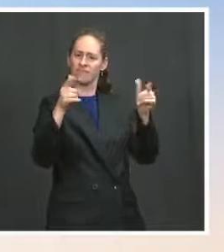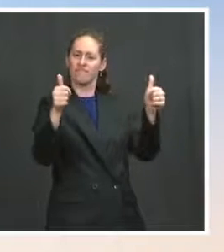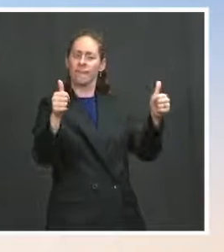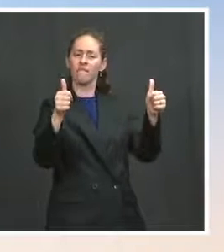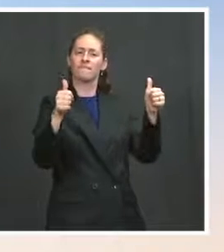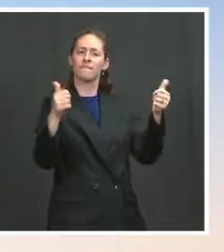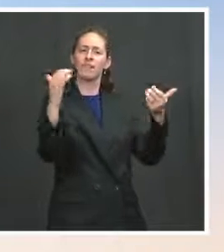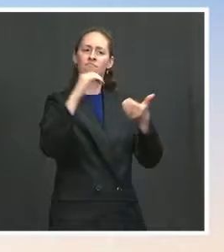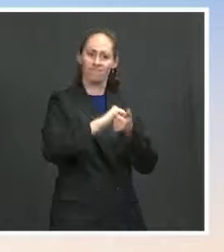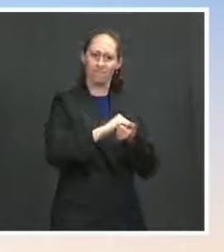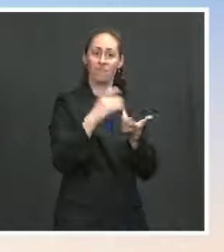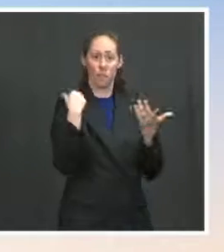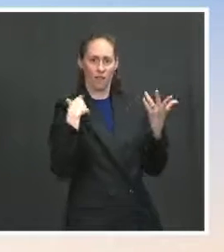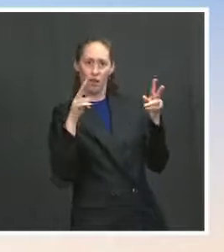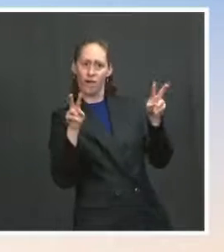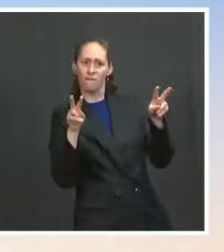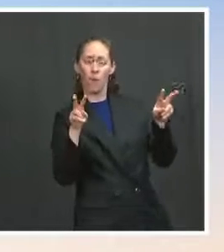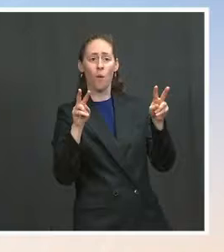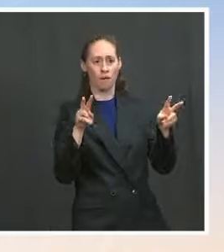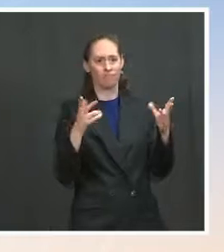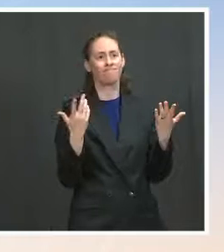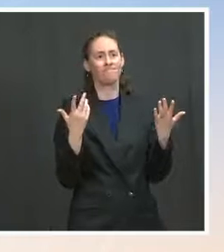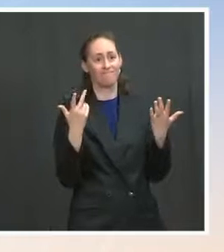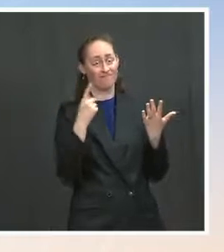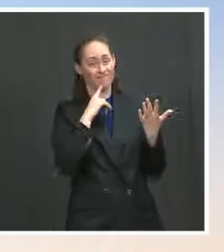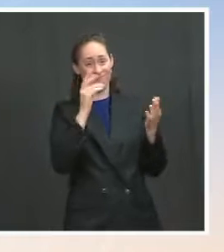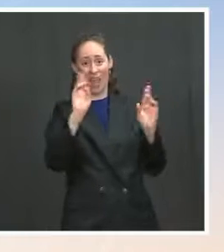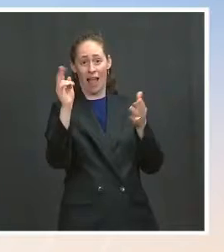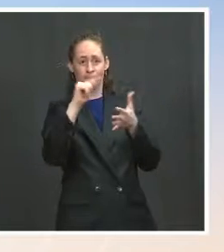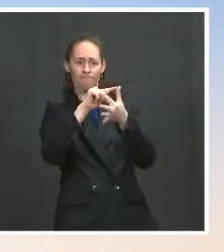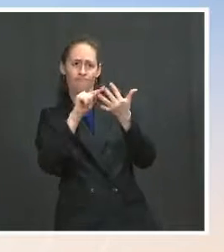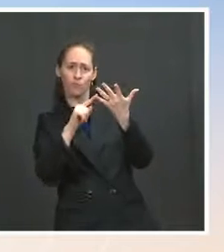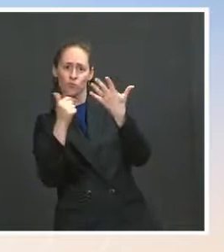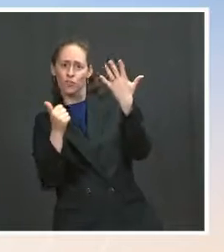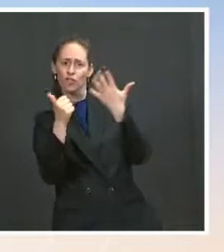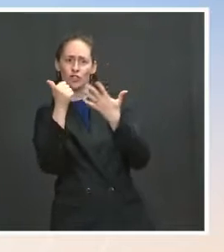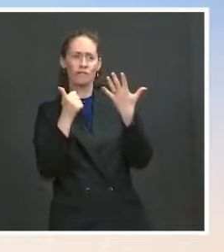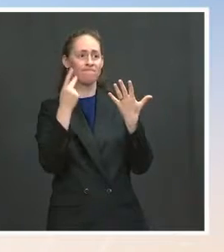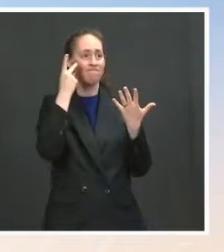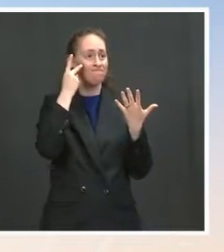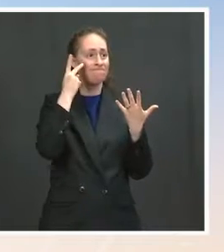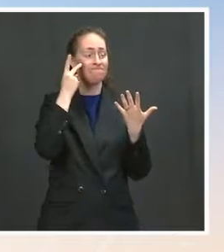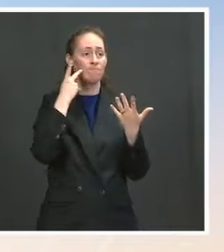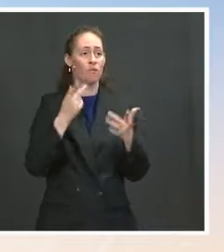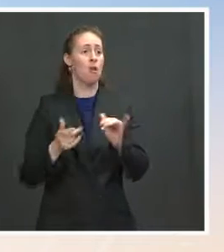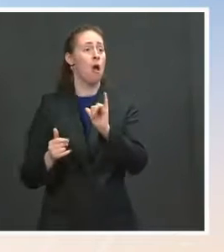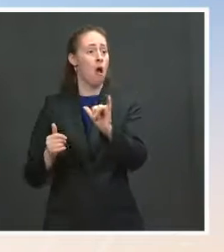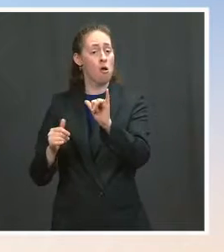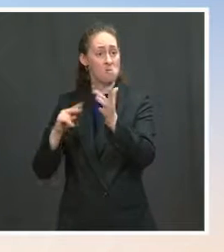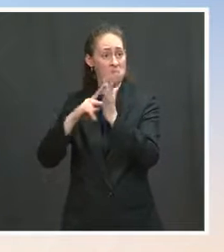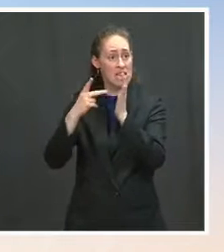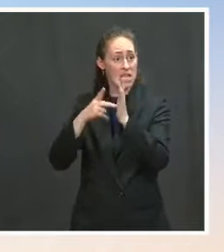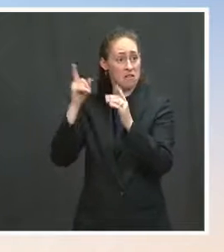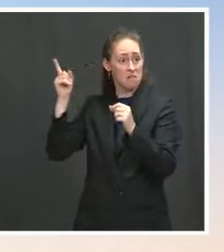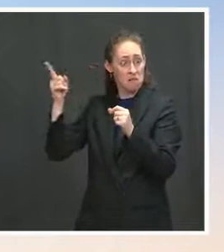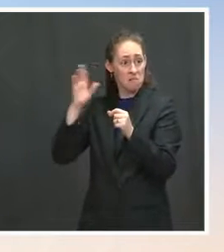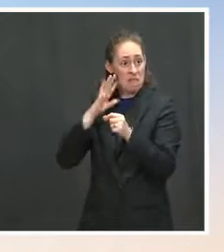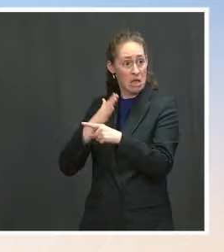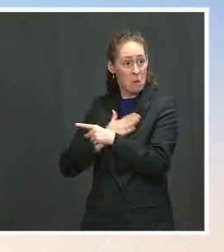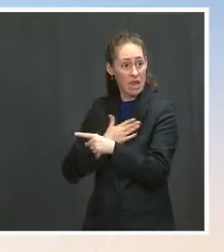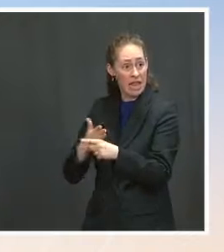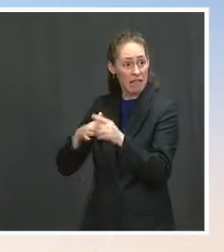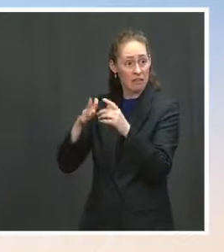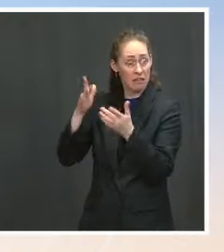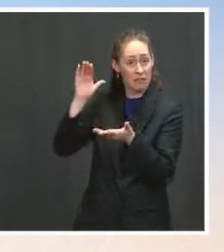keep optionality on the table, and we'll see how the conversation goes tomorrow. Okay, so he could potentially be open to going to lower than $1 trillion in new